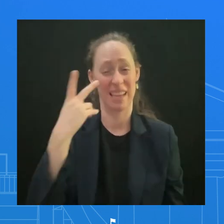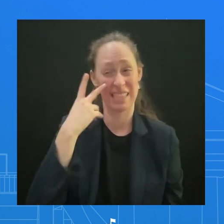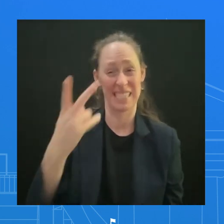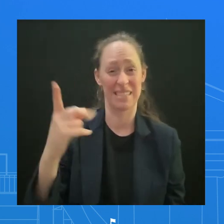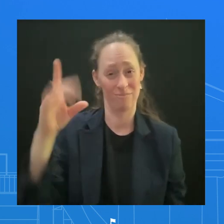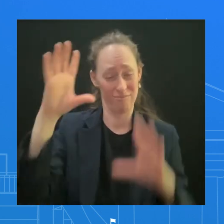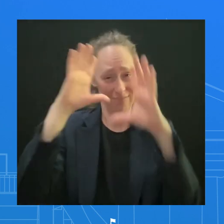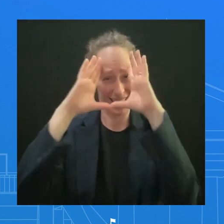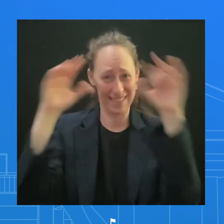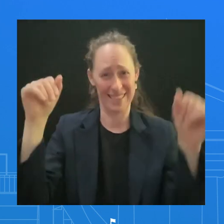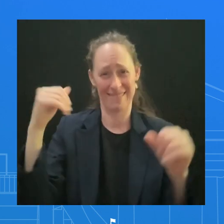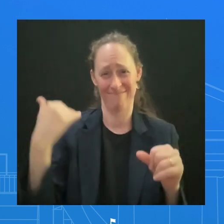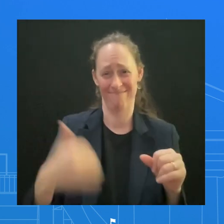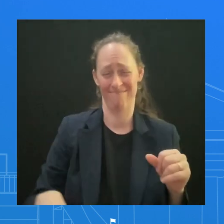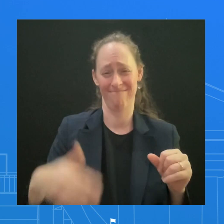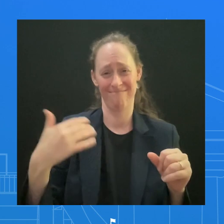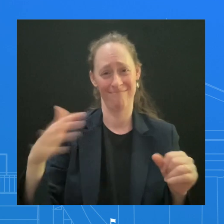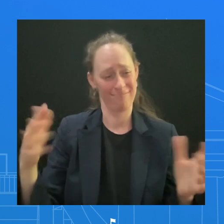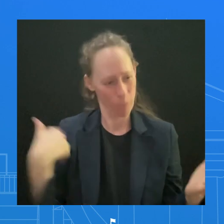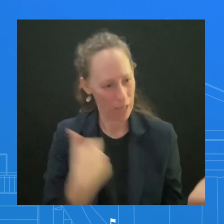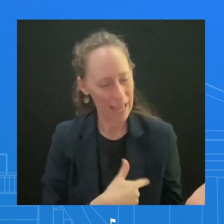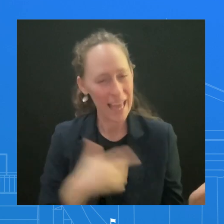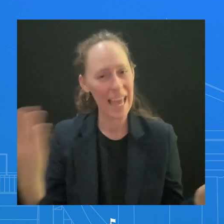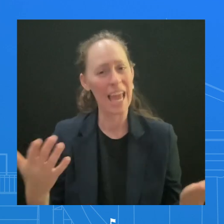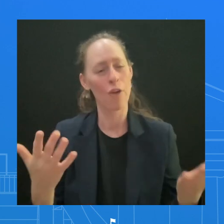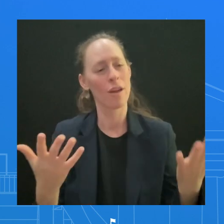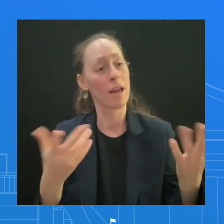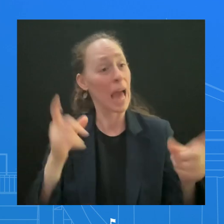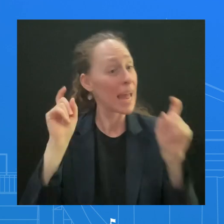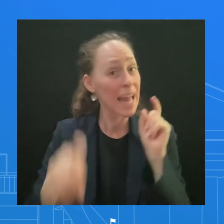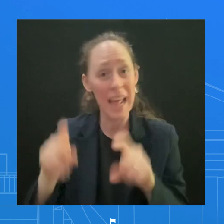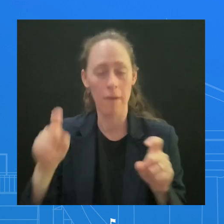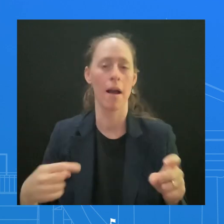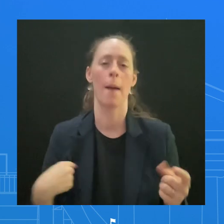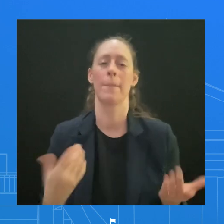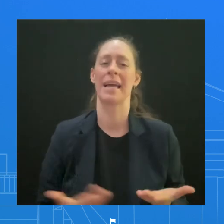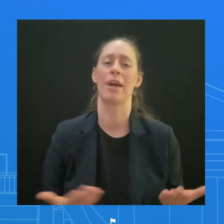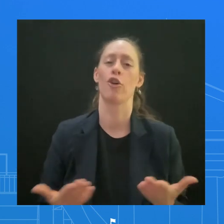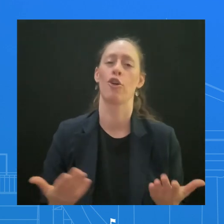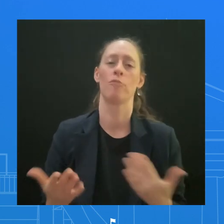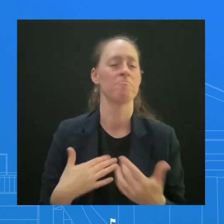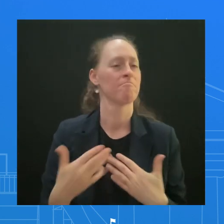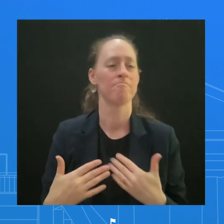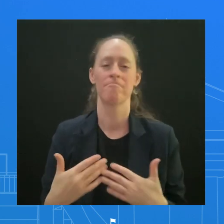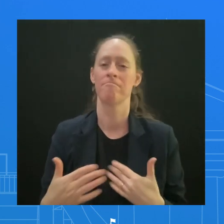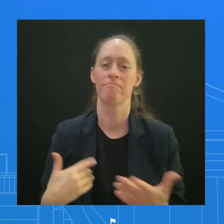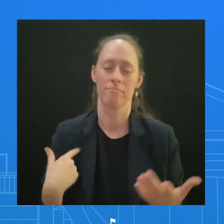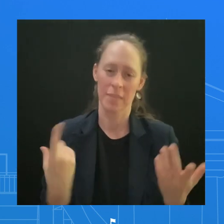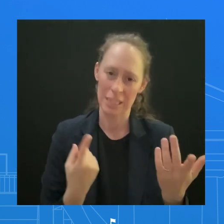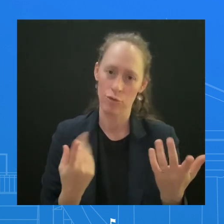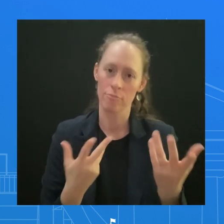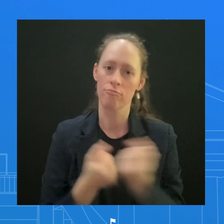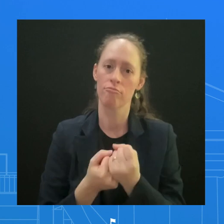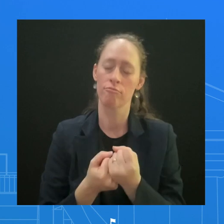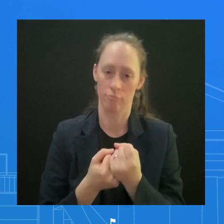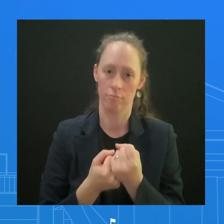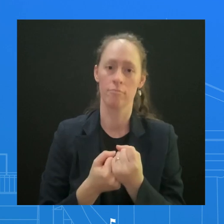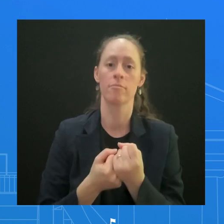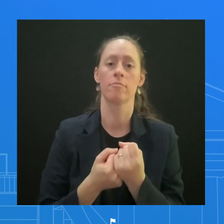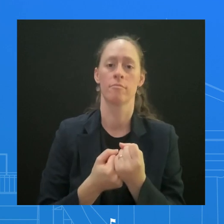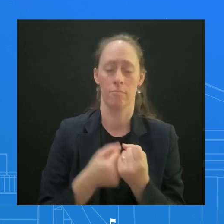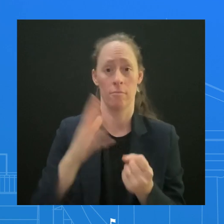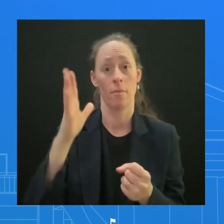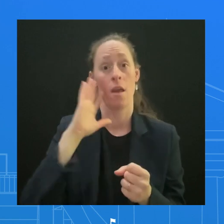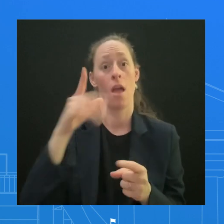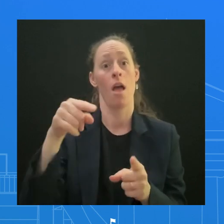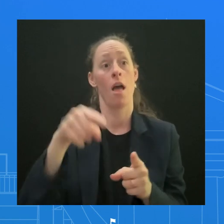will be here to provide whatever it takes to keep the permanent repairs on track. Now, we'll have more to